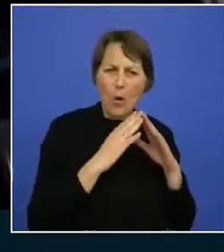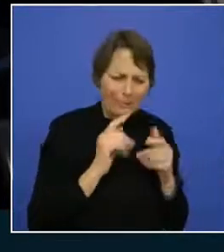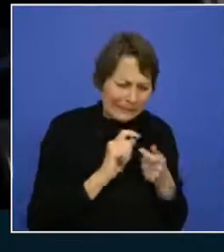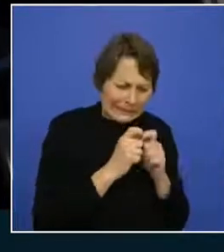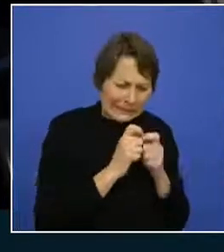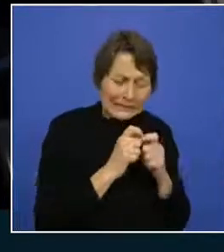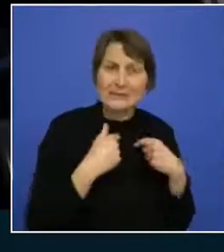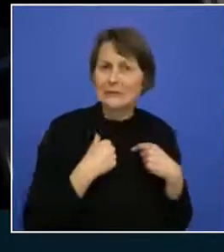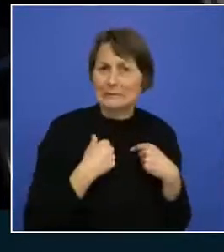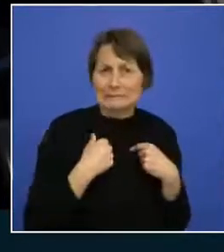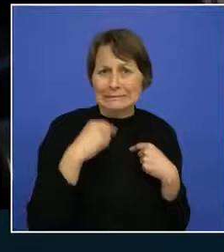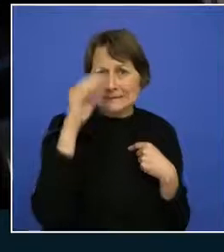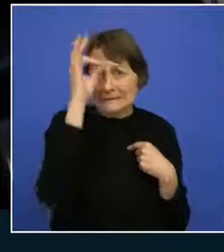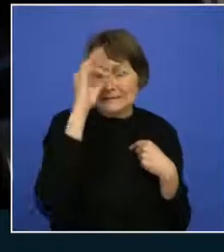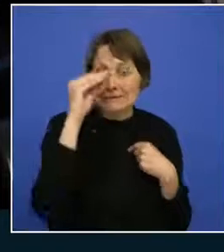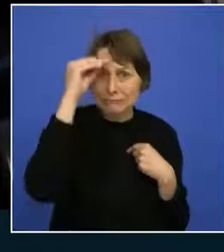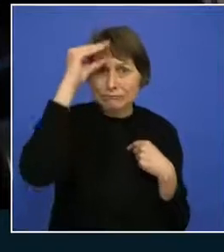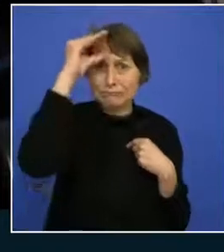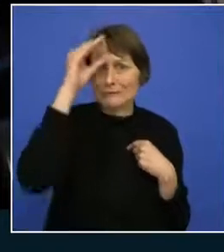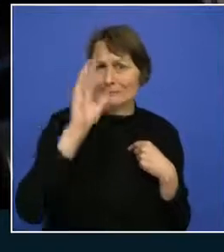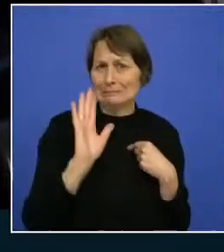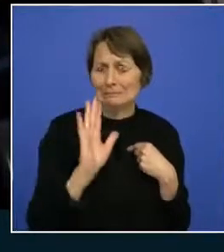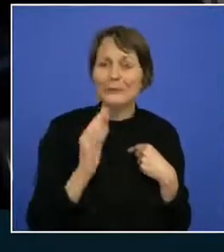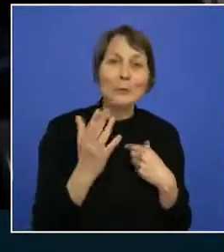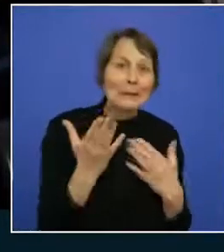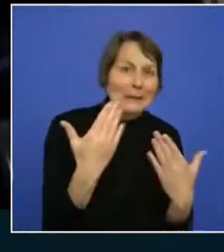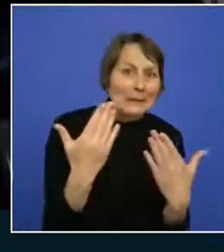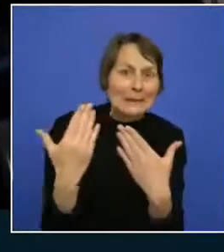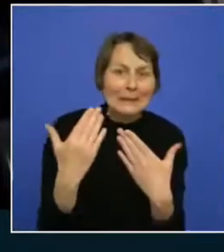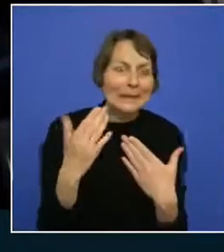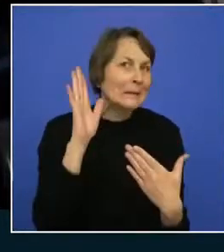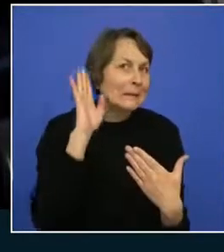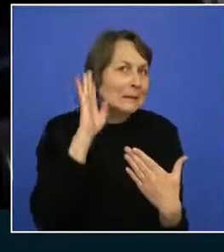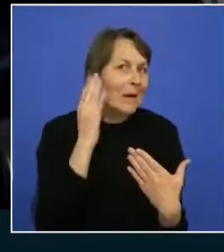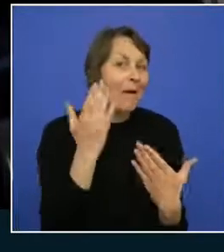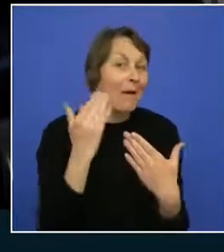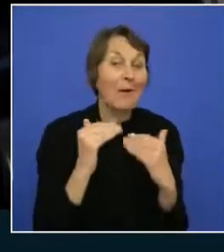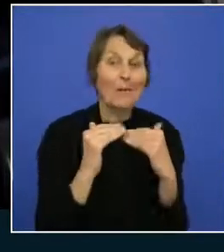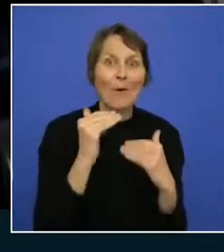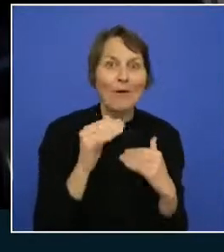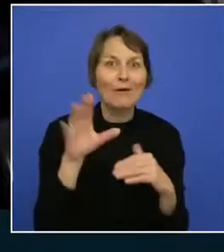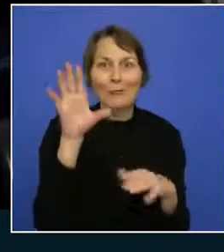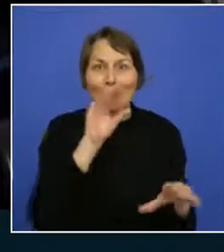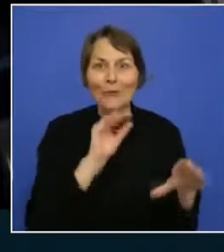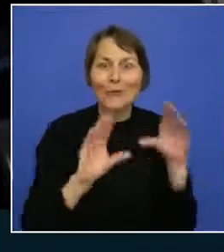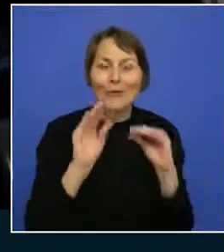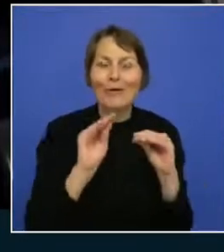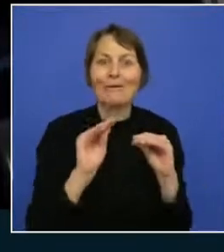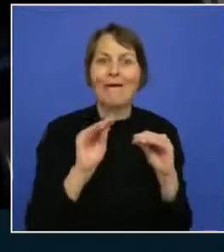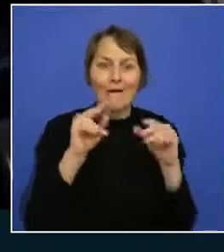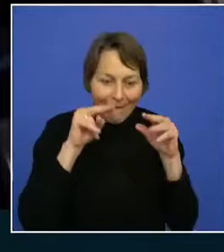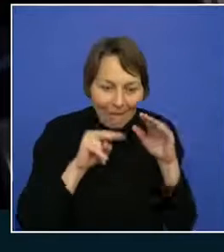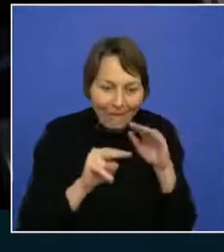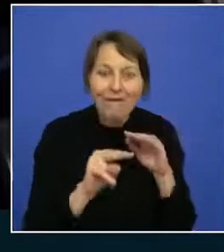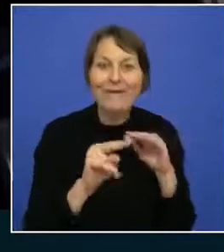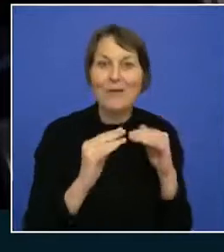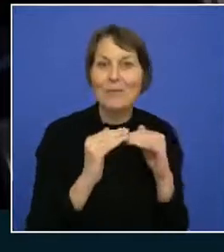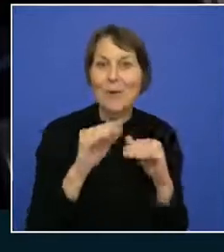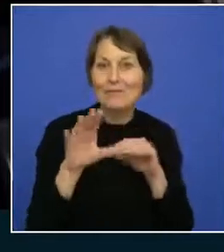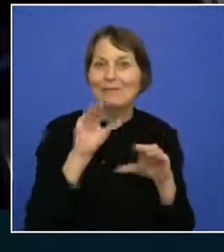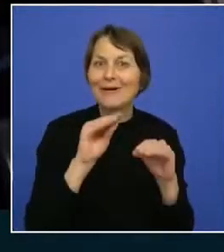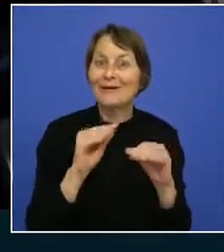educated and to discover a whole new world of possibilities and to become even more